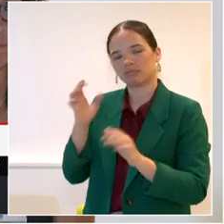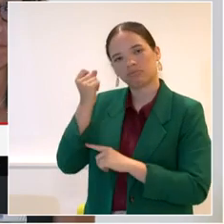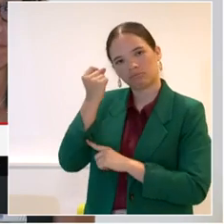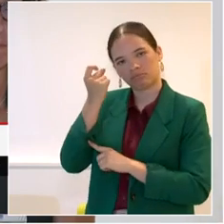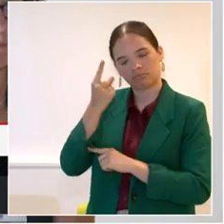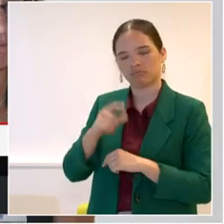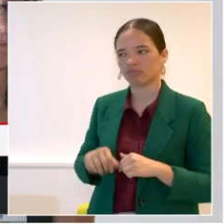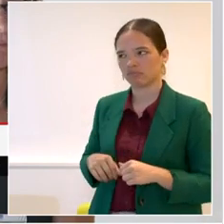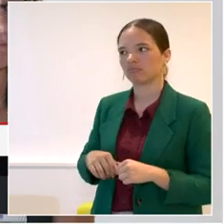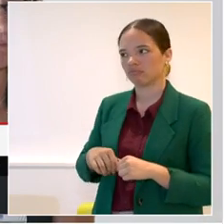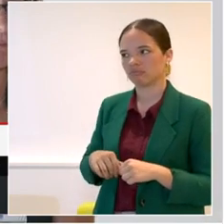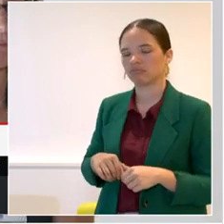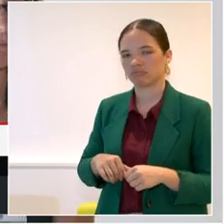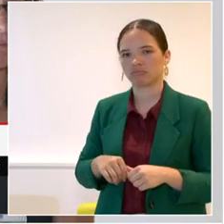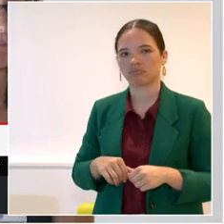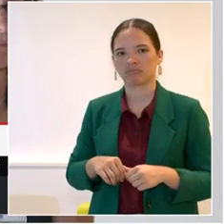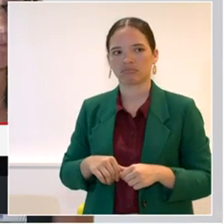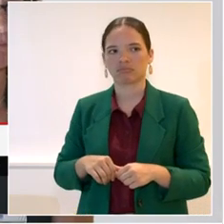Yes.